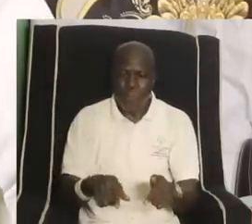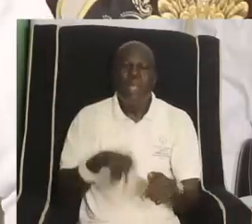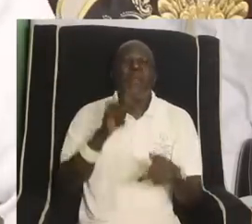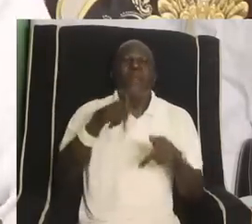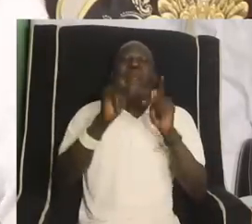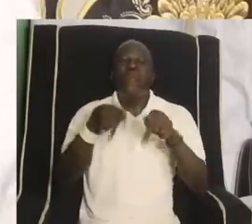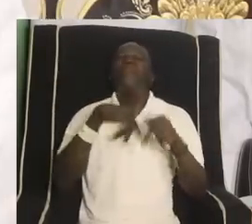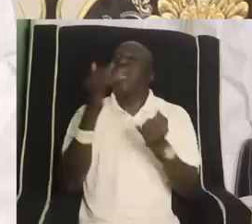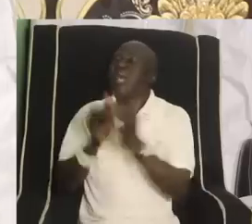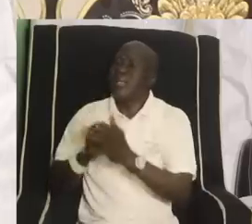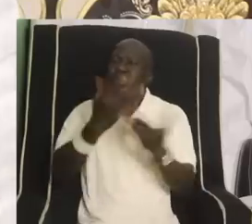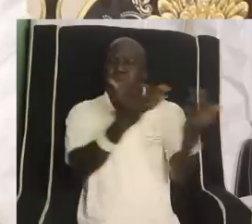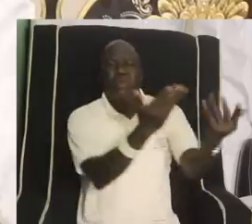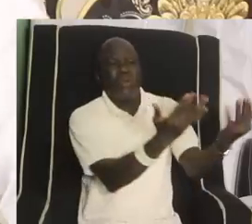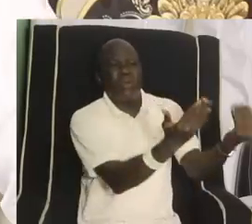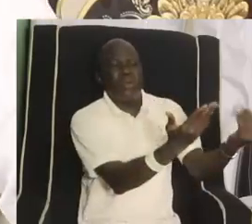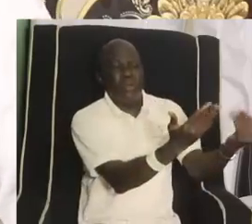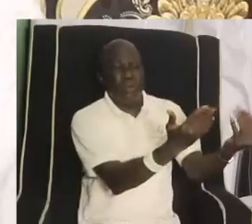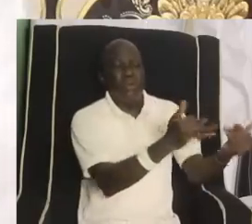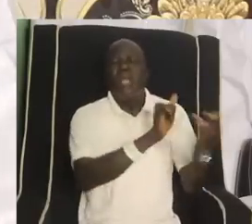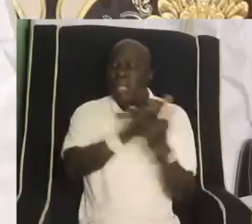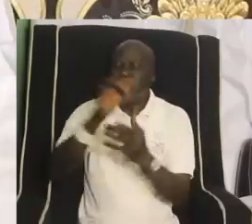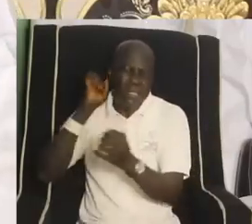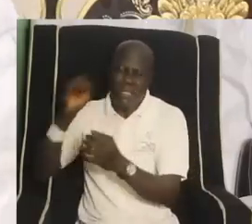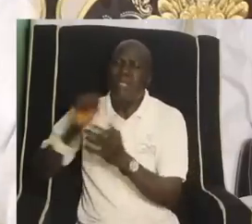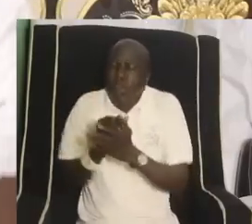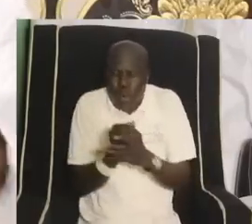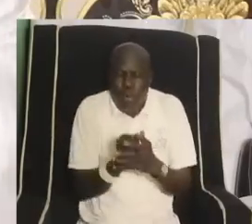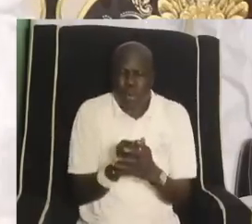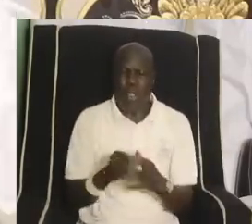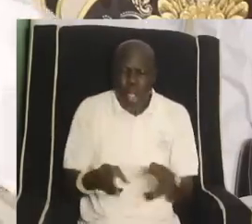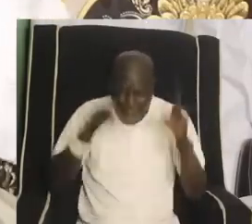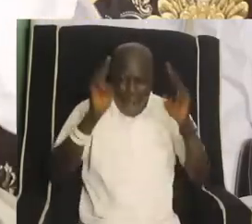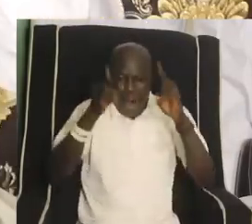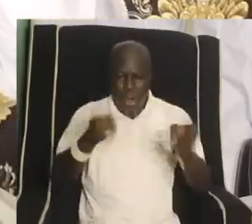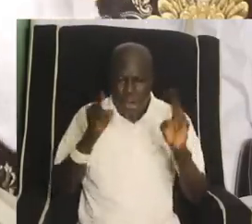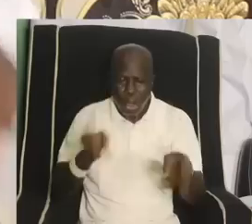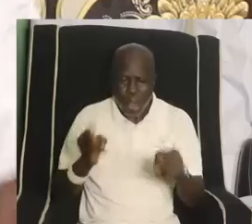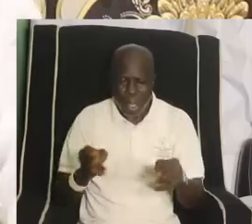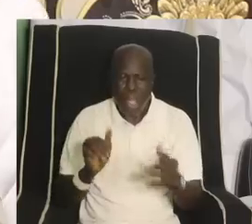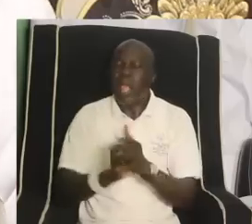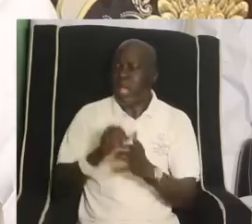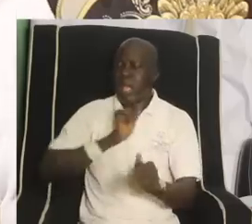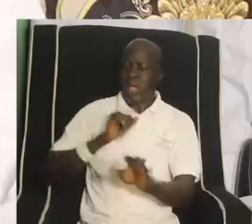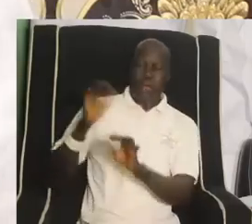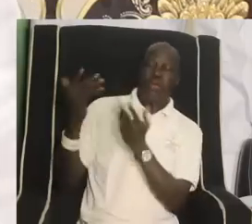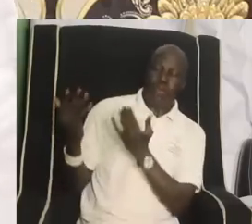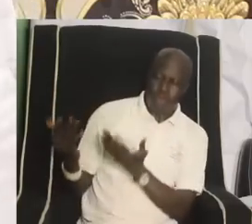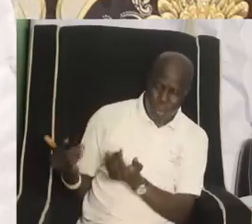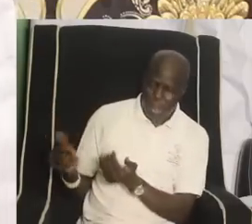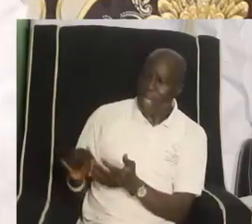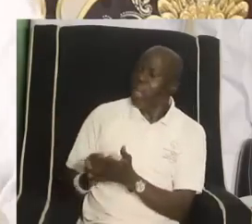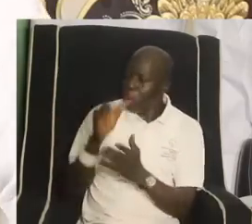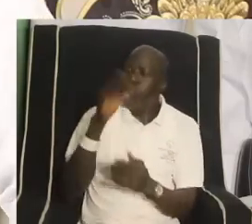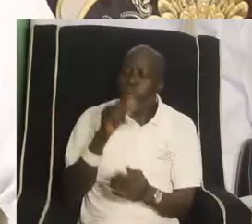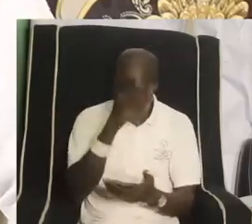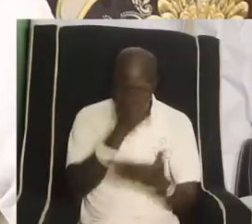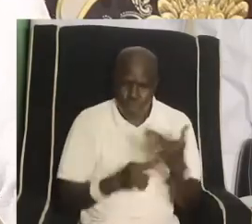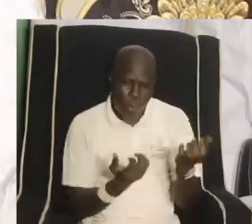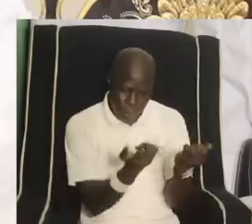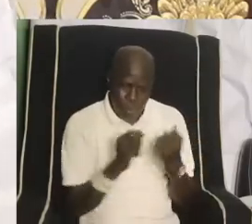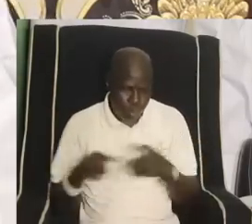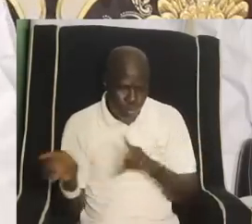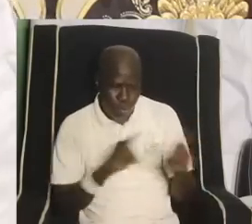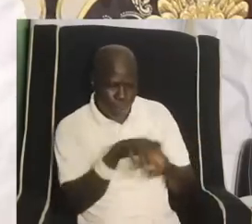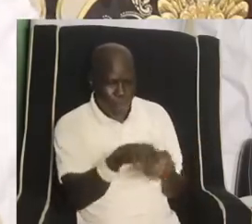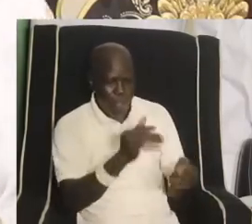came, people are stopping her that we want to pray. And so that as Z was so much, I now waited. Woman, what do you want